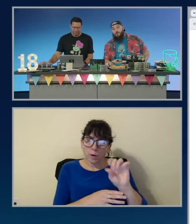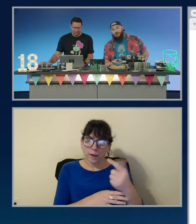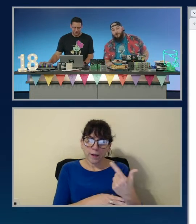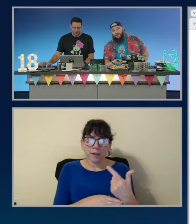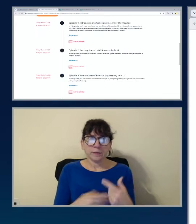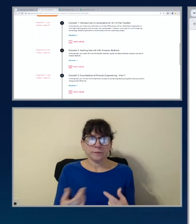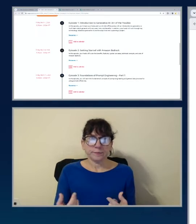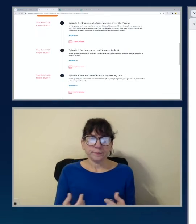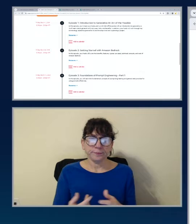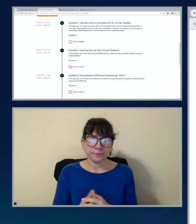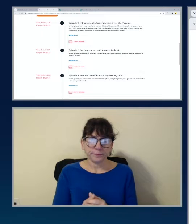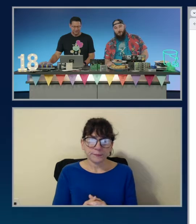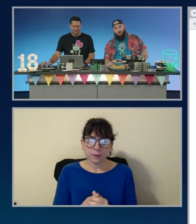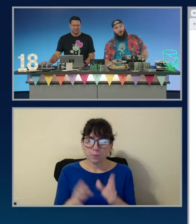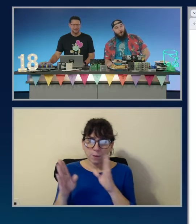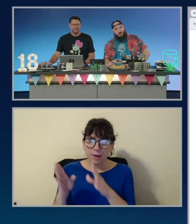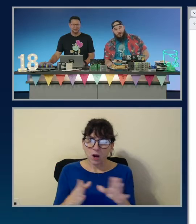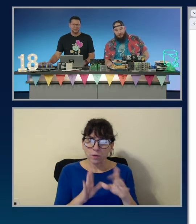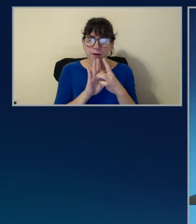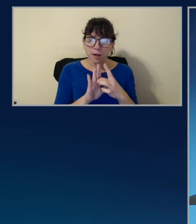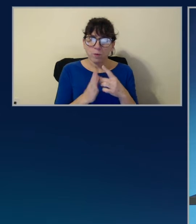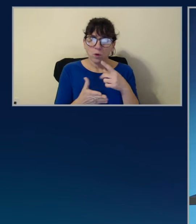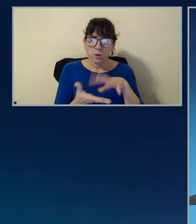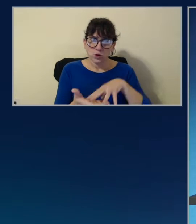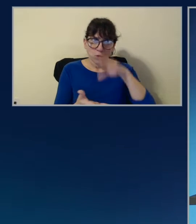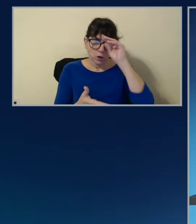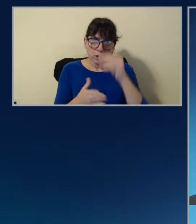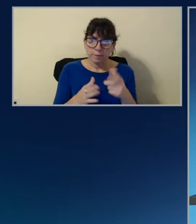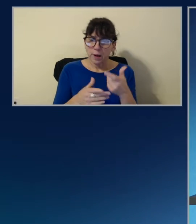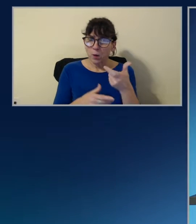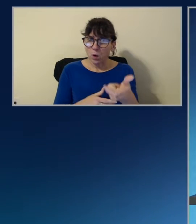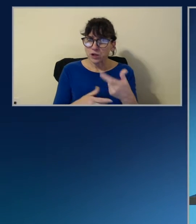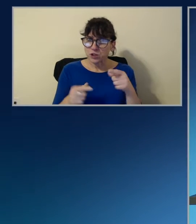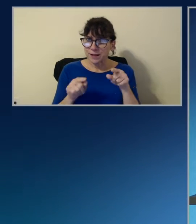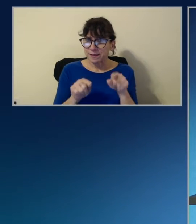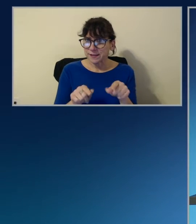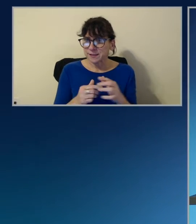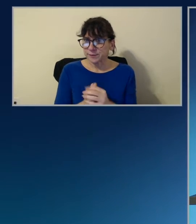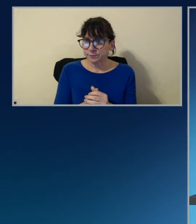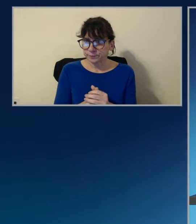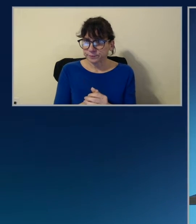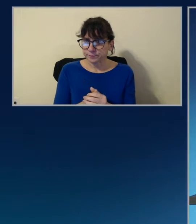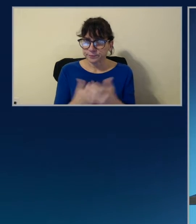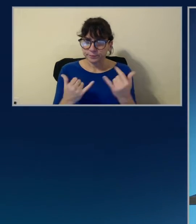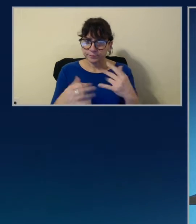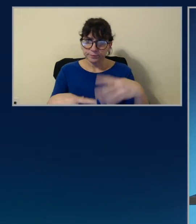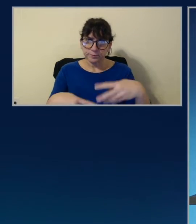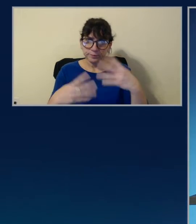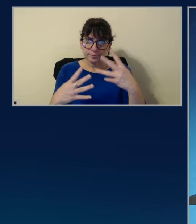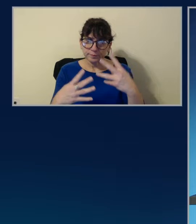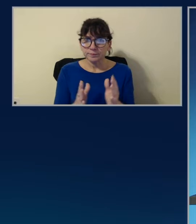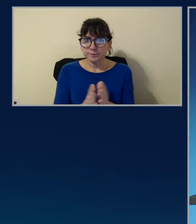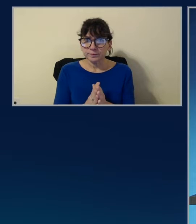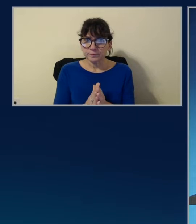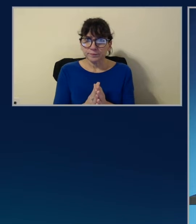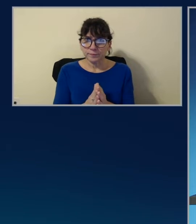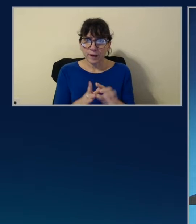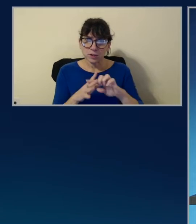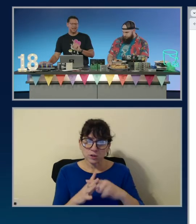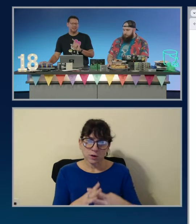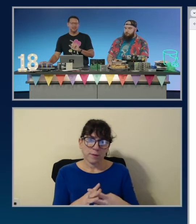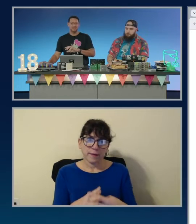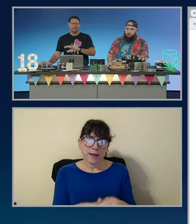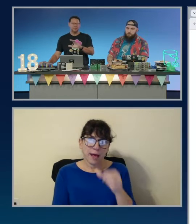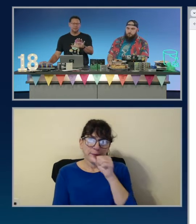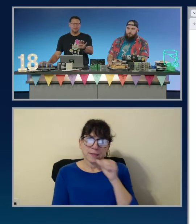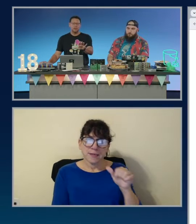Aaron prepared a demo of what he learned by watching this. So, that's going to be pretty fun. Let's go ahead and pull it up. So getting started with Amazon Bedrock, they covered